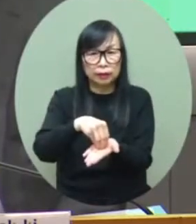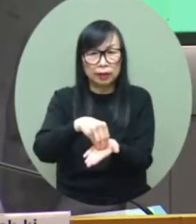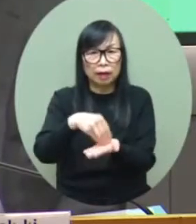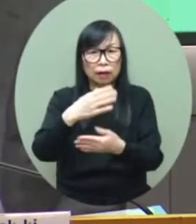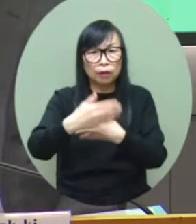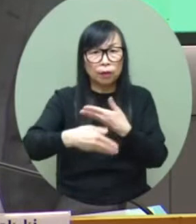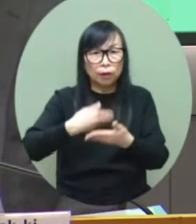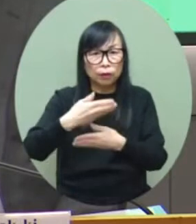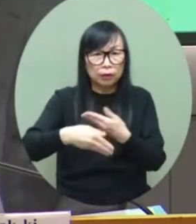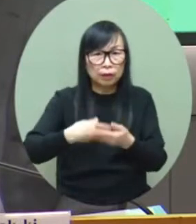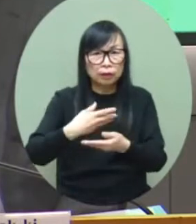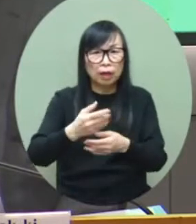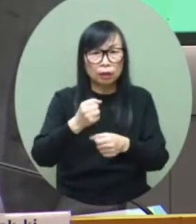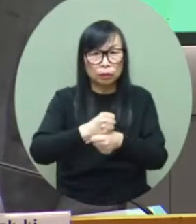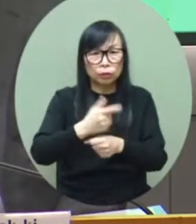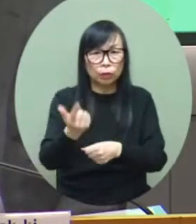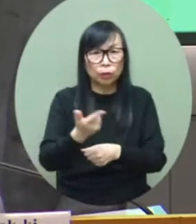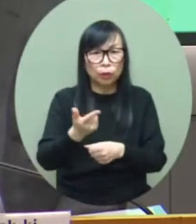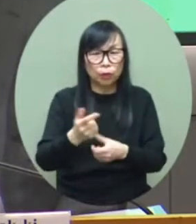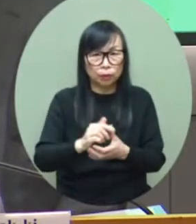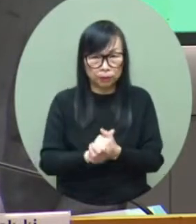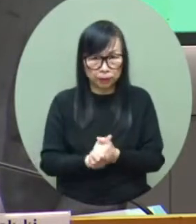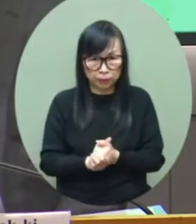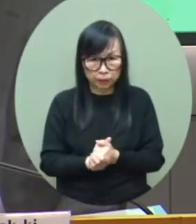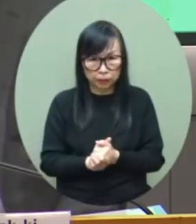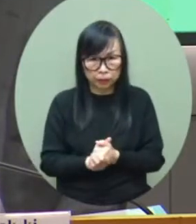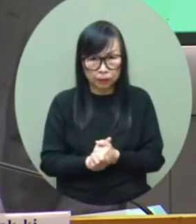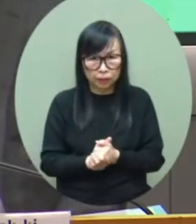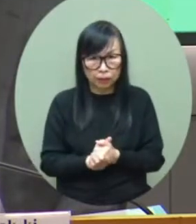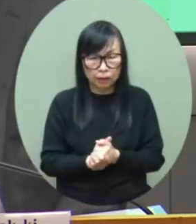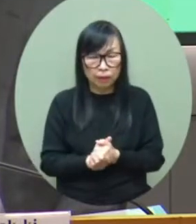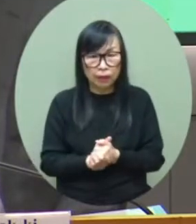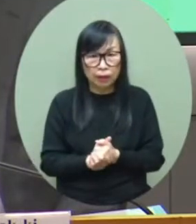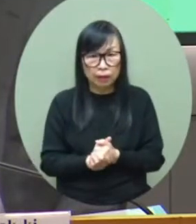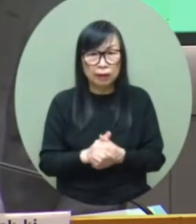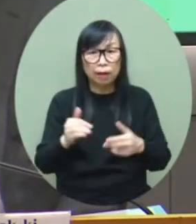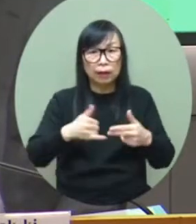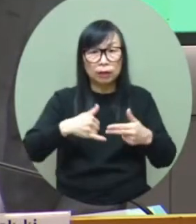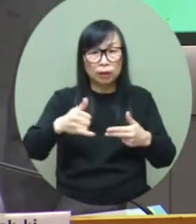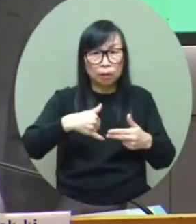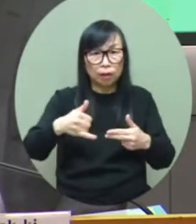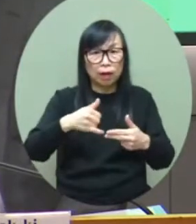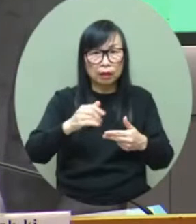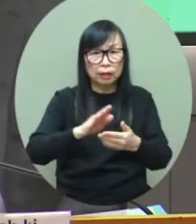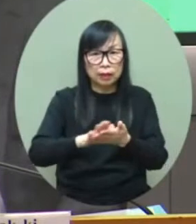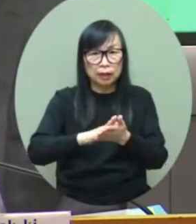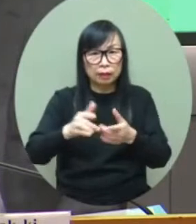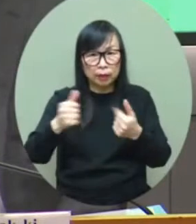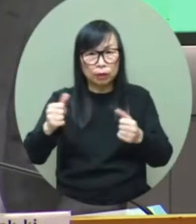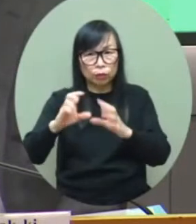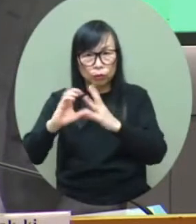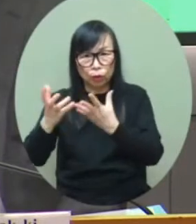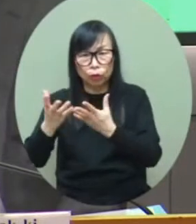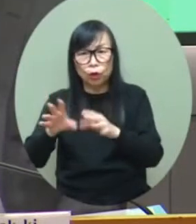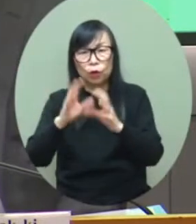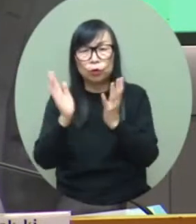the BCPs for making much preparation for the resumption.